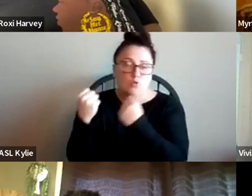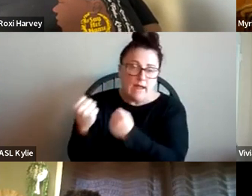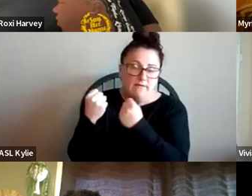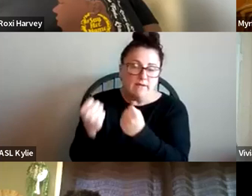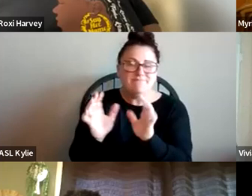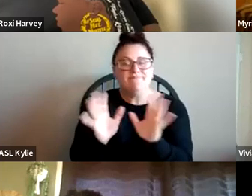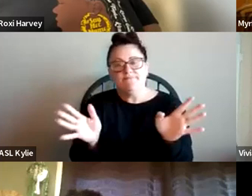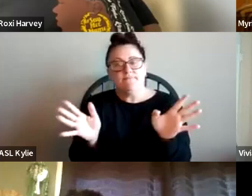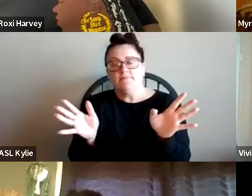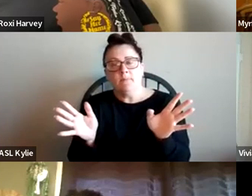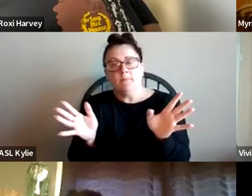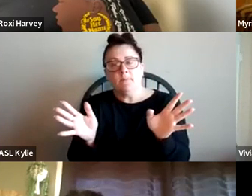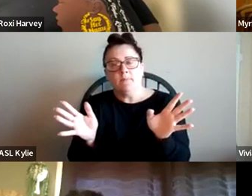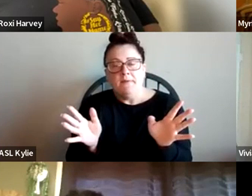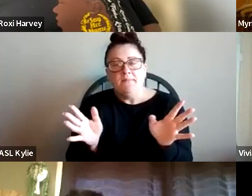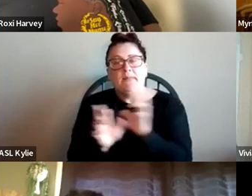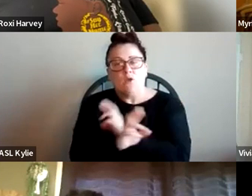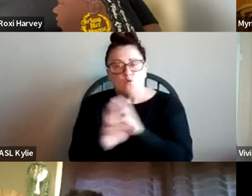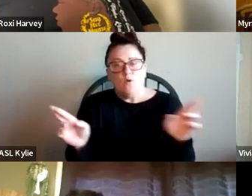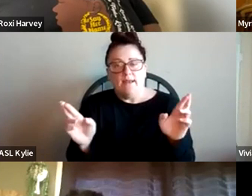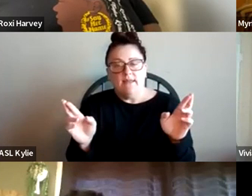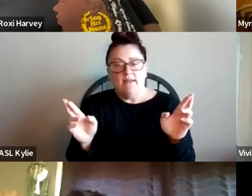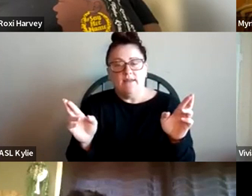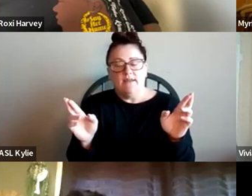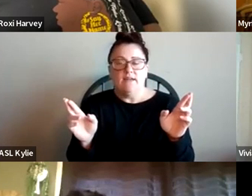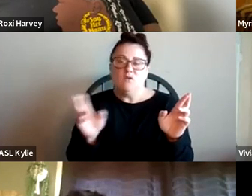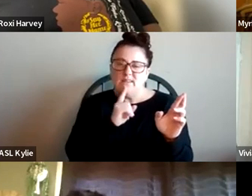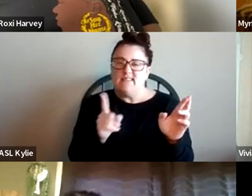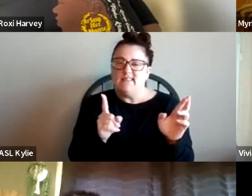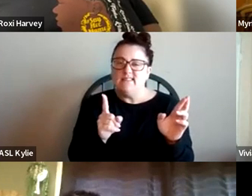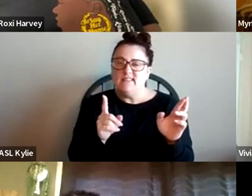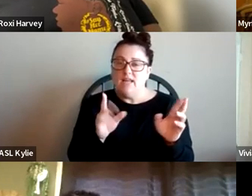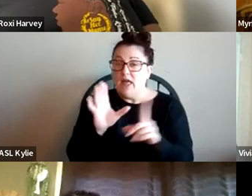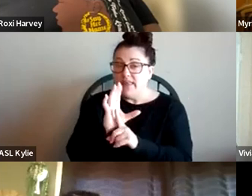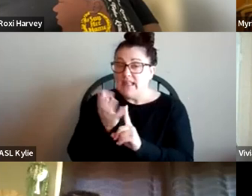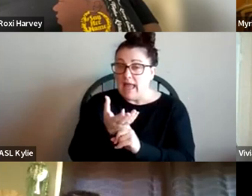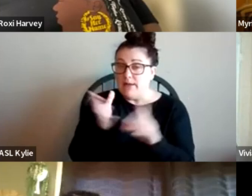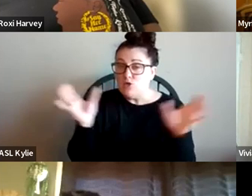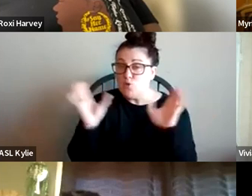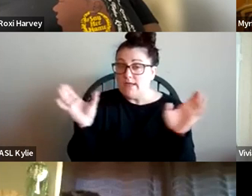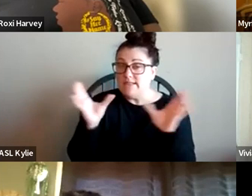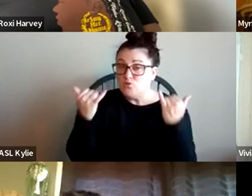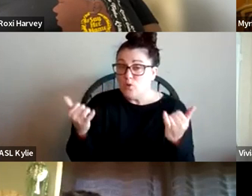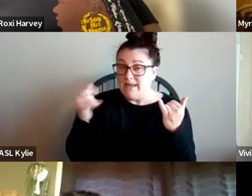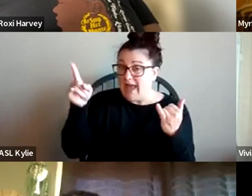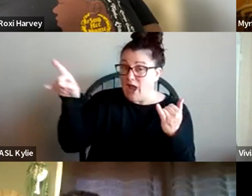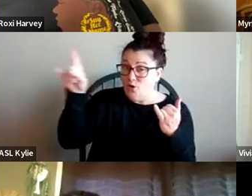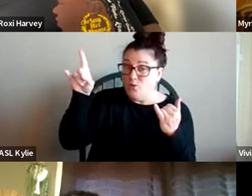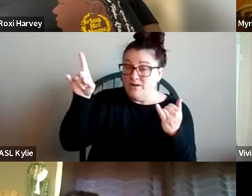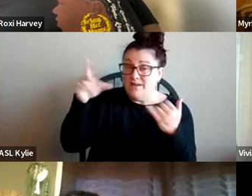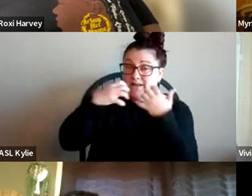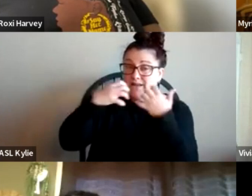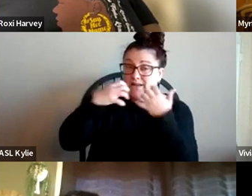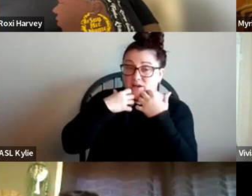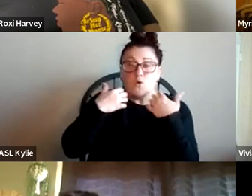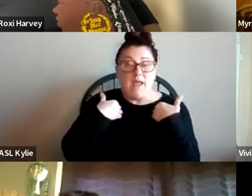need to make sure that we are getting ready for or preparing for the climate crisis that we are in right now, and value the fact that we